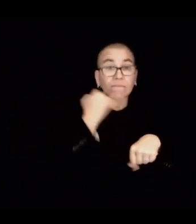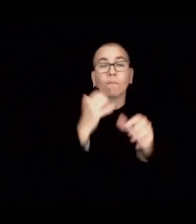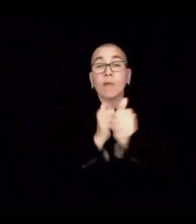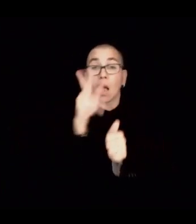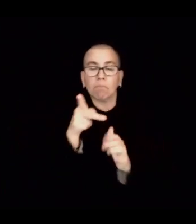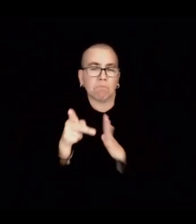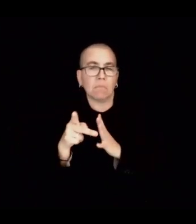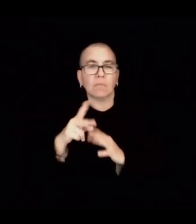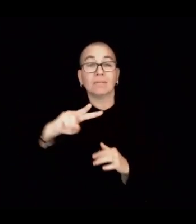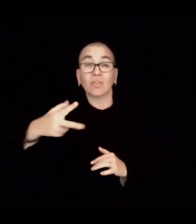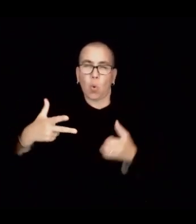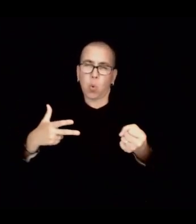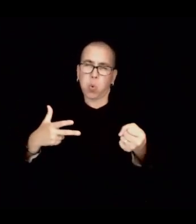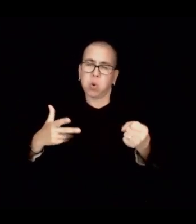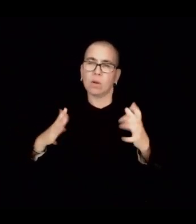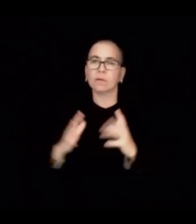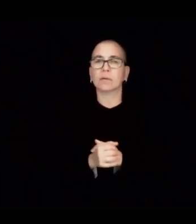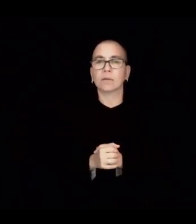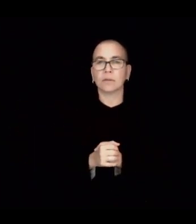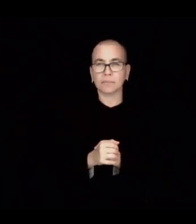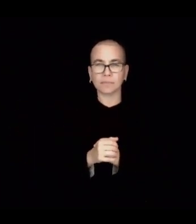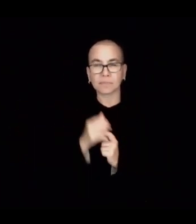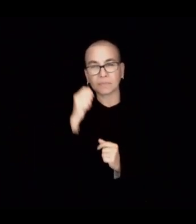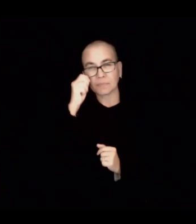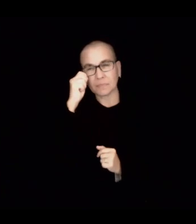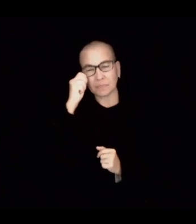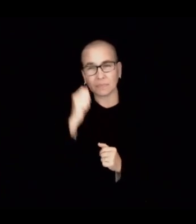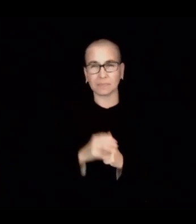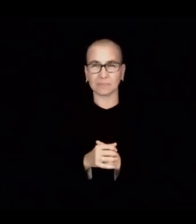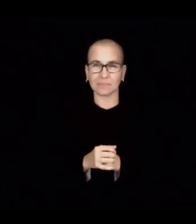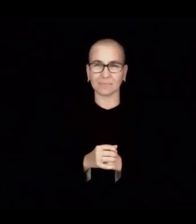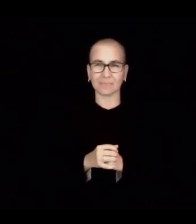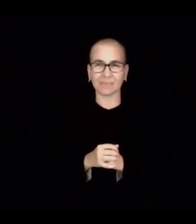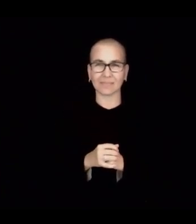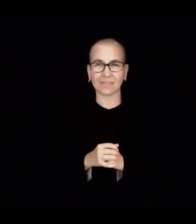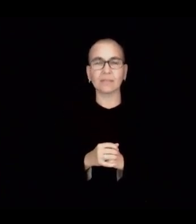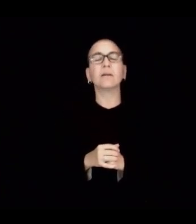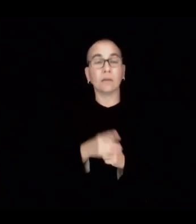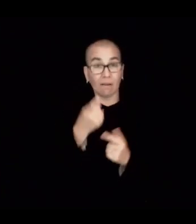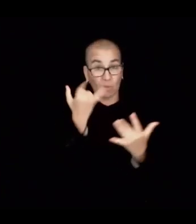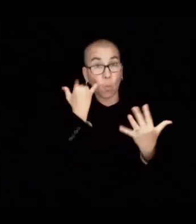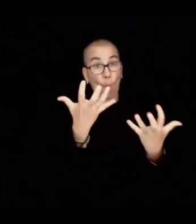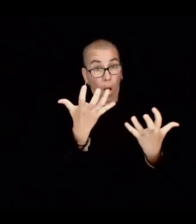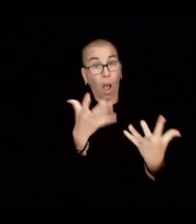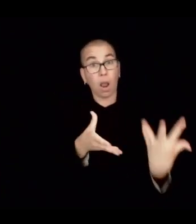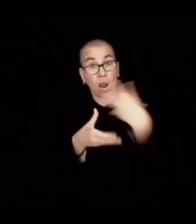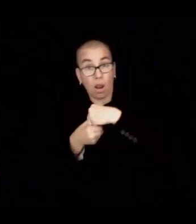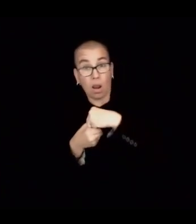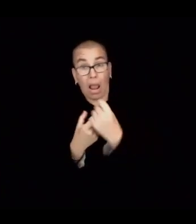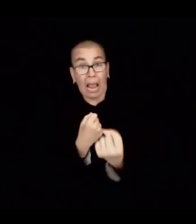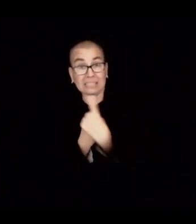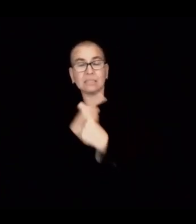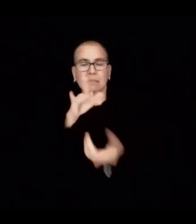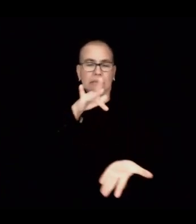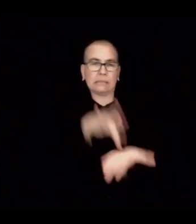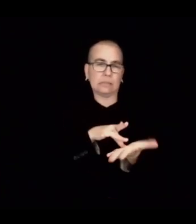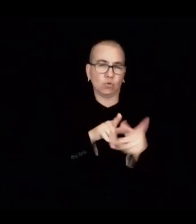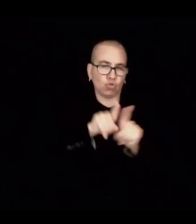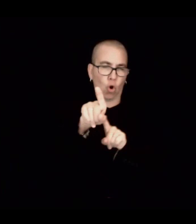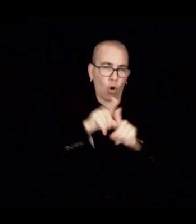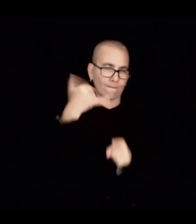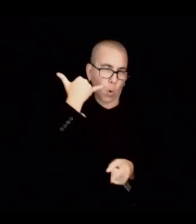a question, you will need to press *1 on your telephone. To withdraw your question, press the # key. Please stand by while we compile the